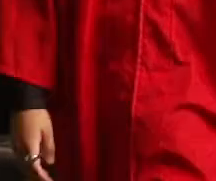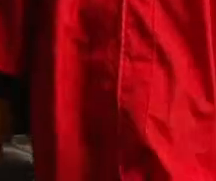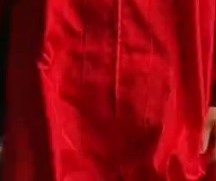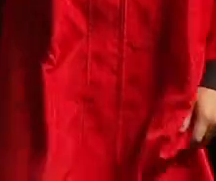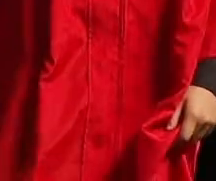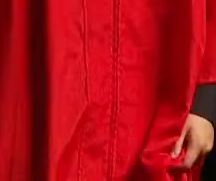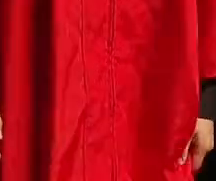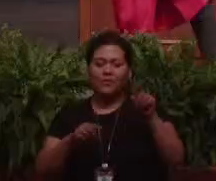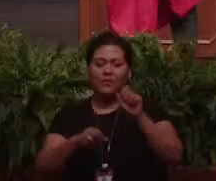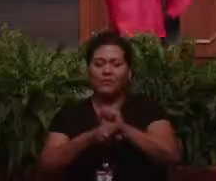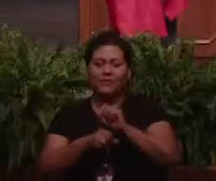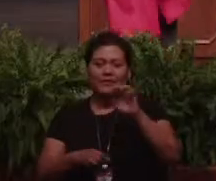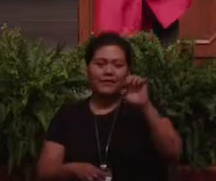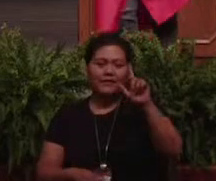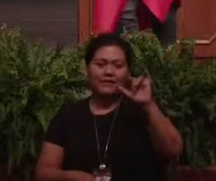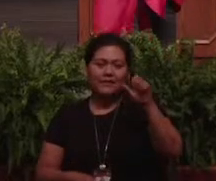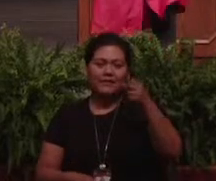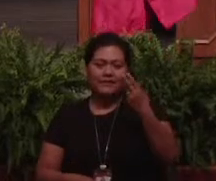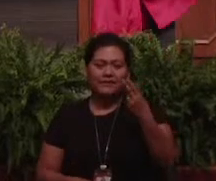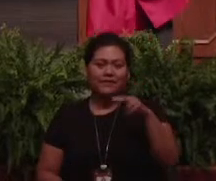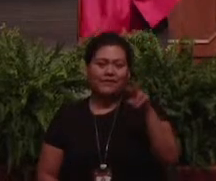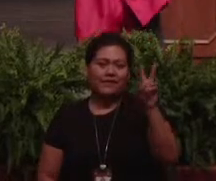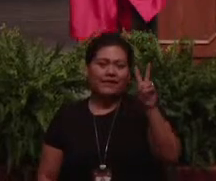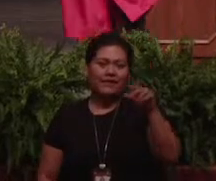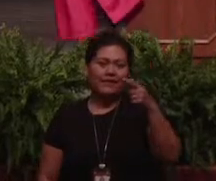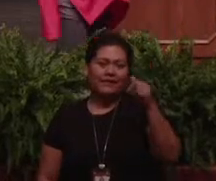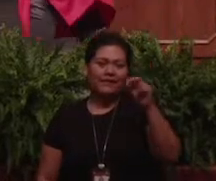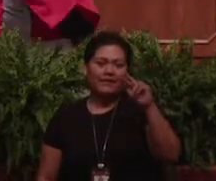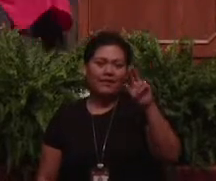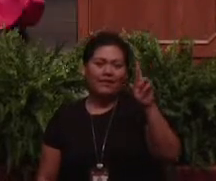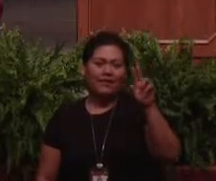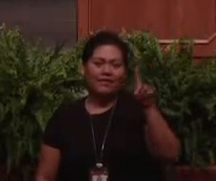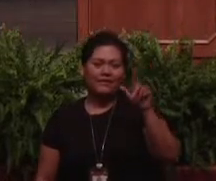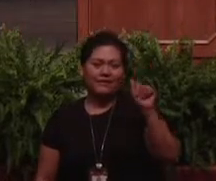Attending the workforce, Elijah Valentin Garza.